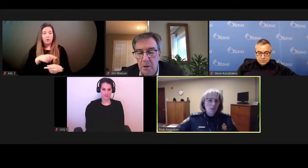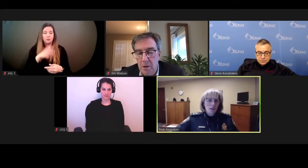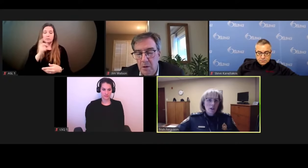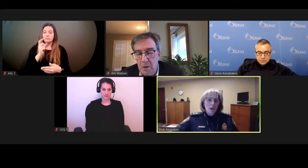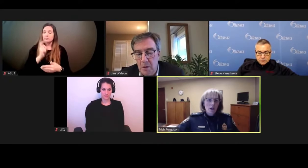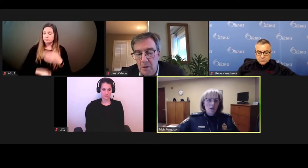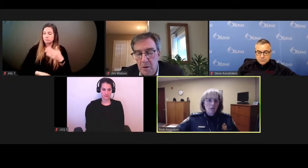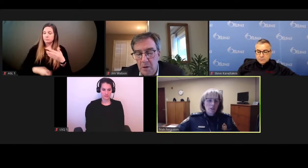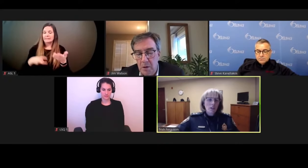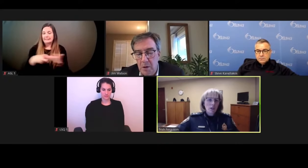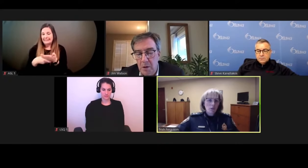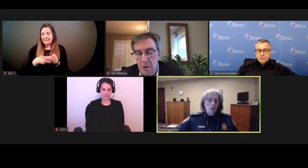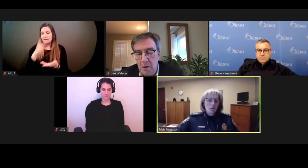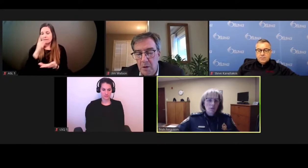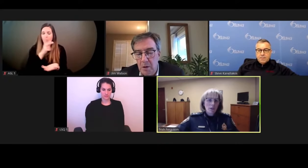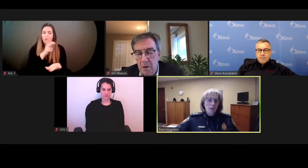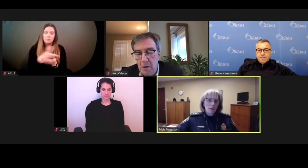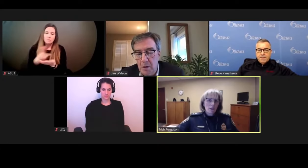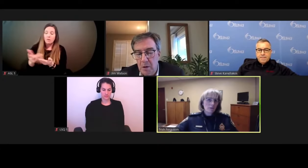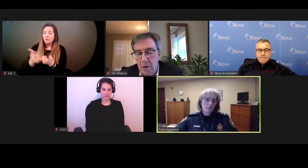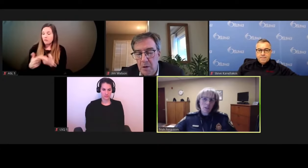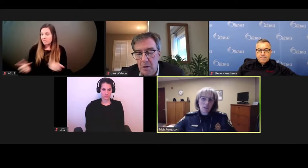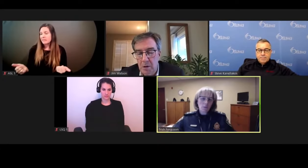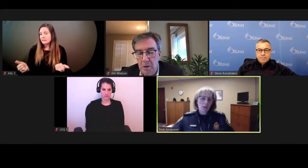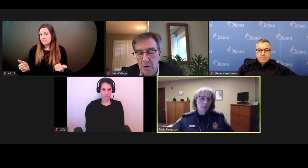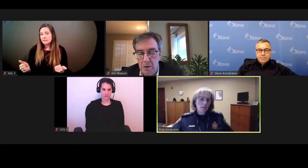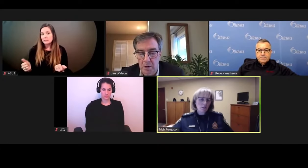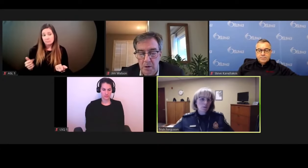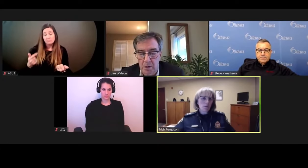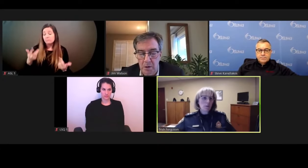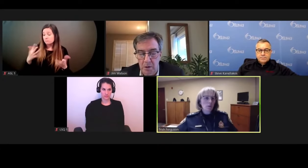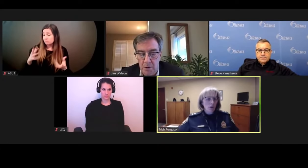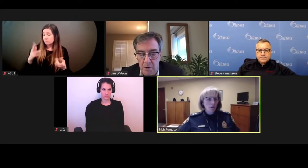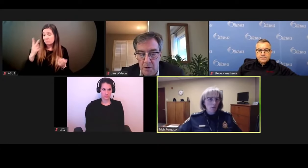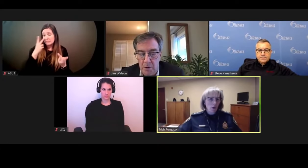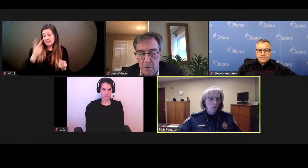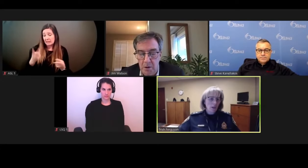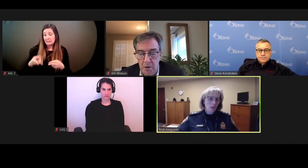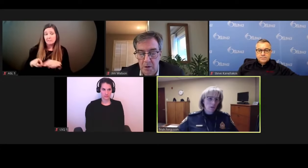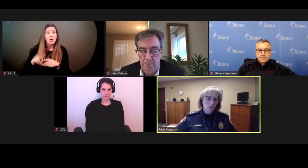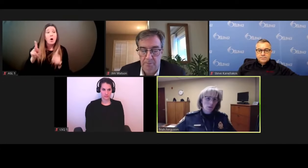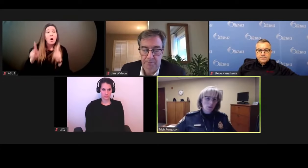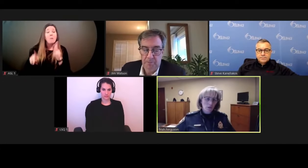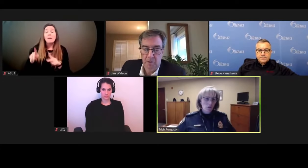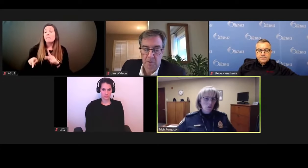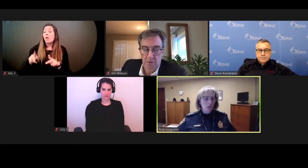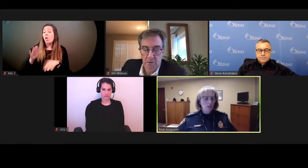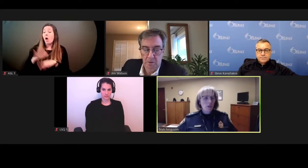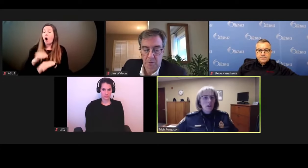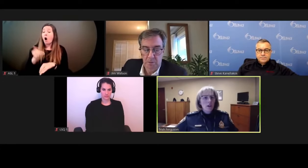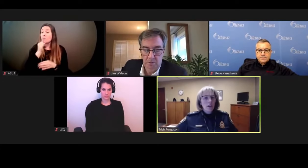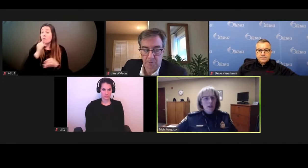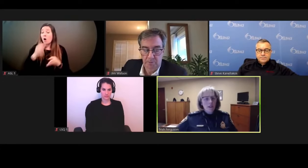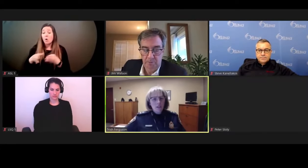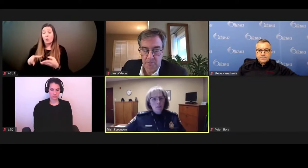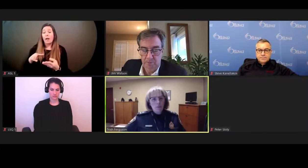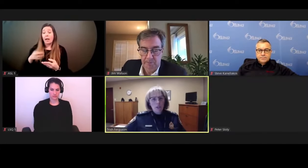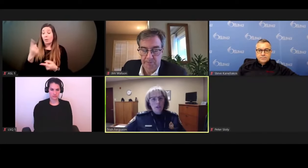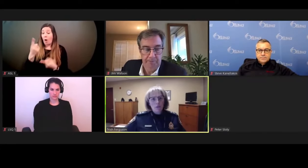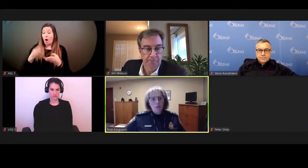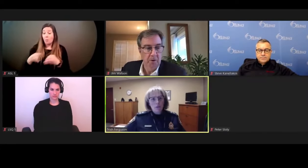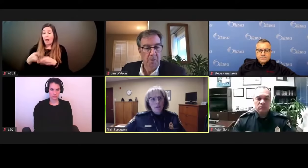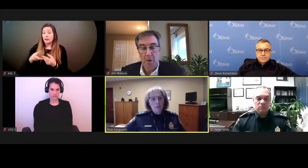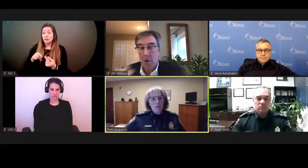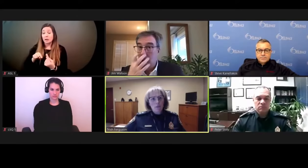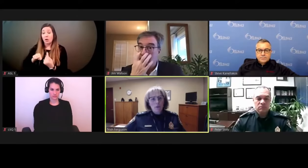violations. And we've seen a number of them taking place in terms of people driving the wrong way down certain streets, that type of